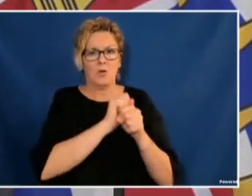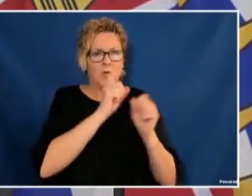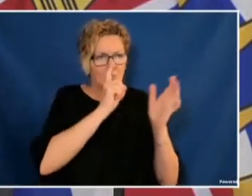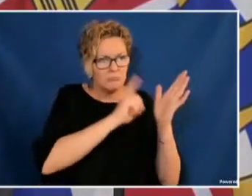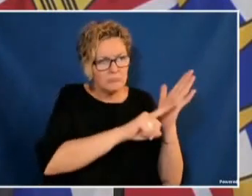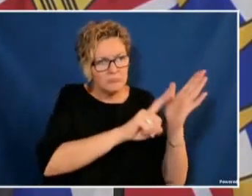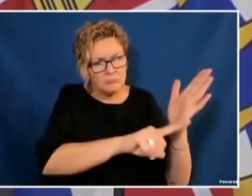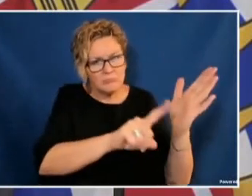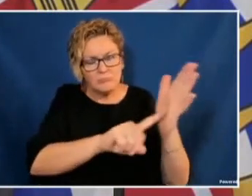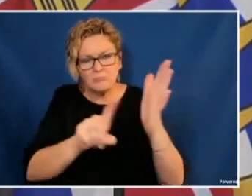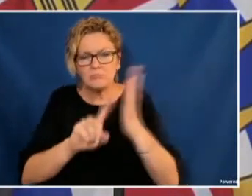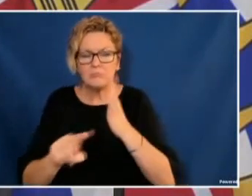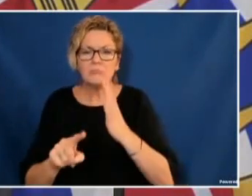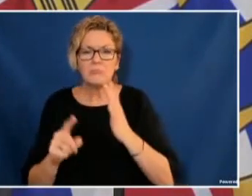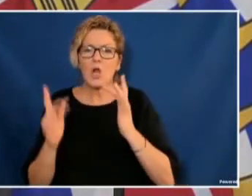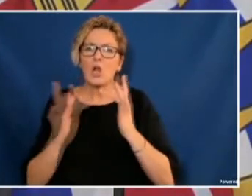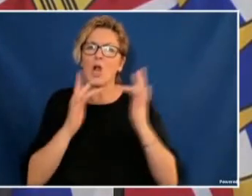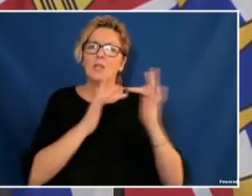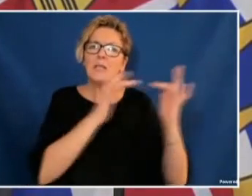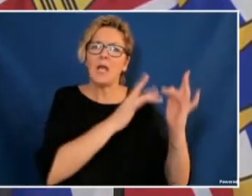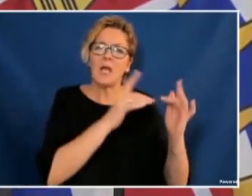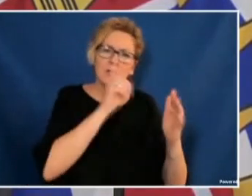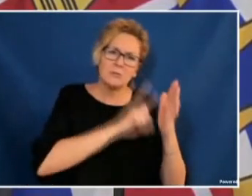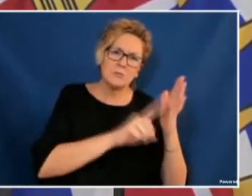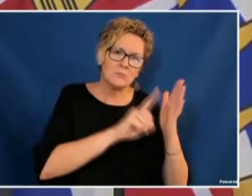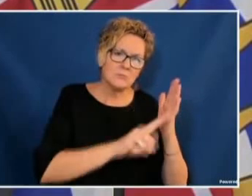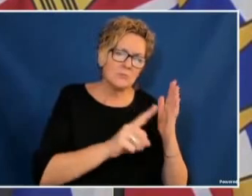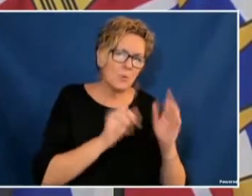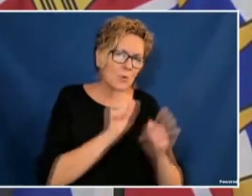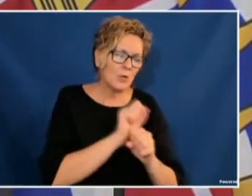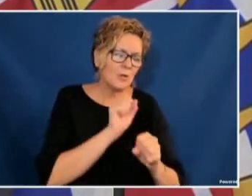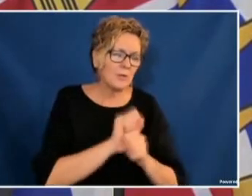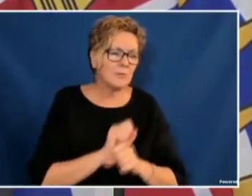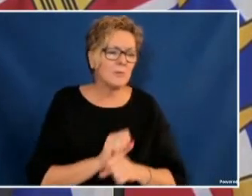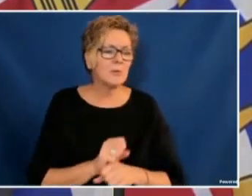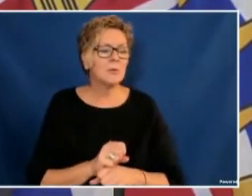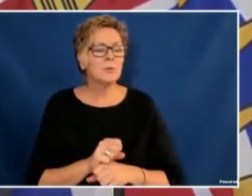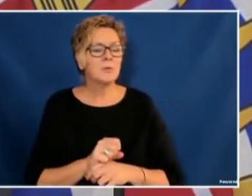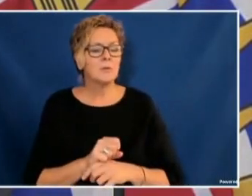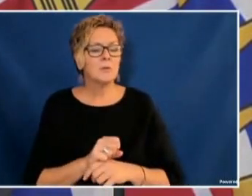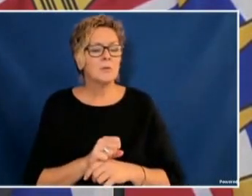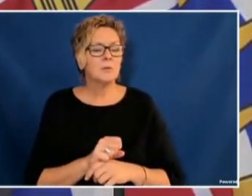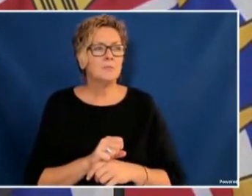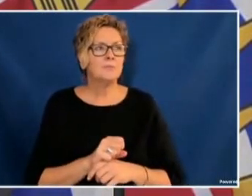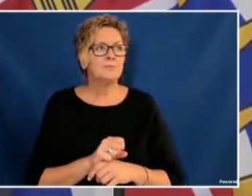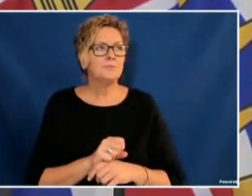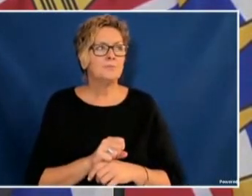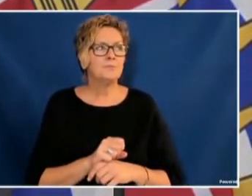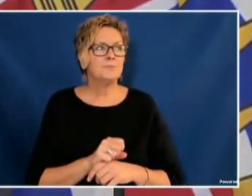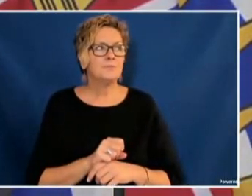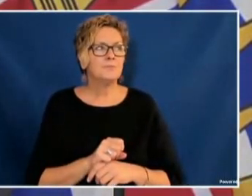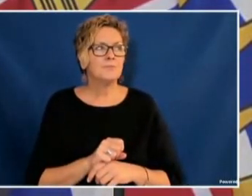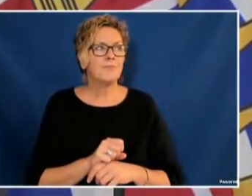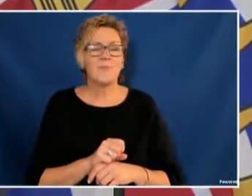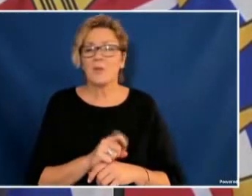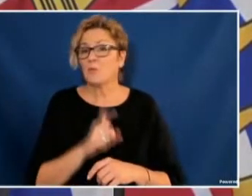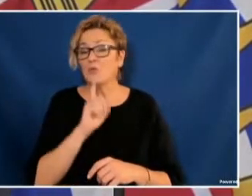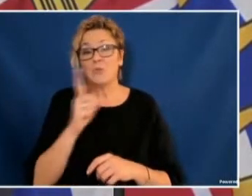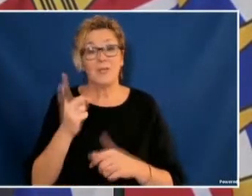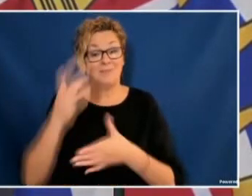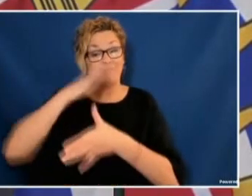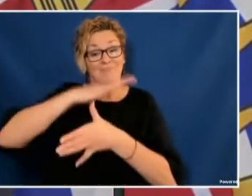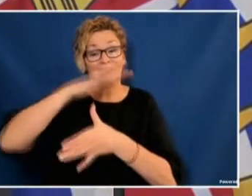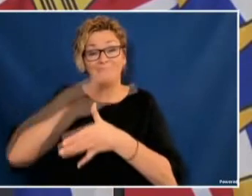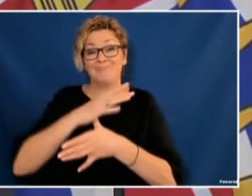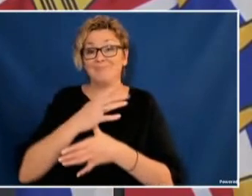they verify? Is the onus on the restaurant? If that's not practical, what do you envision? I think the onus is on all